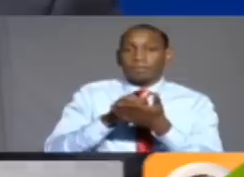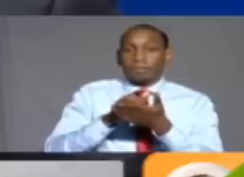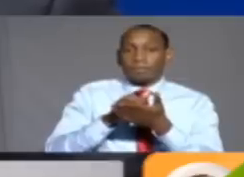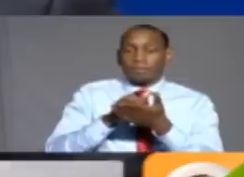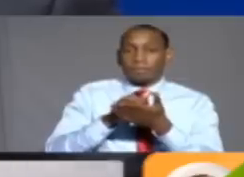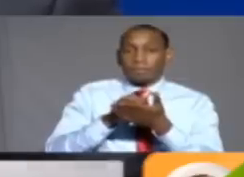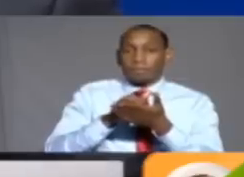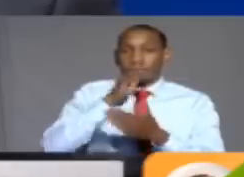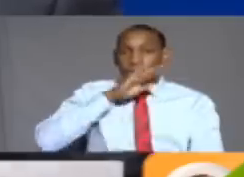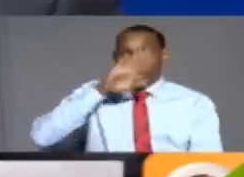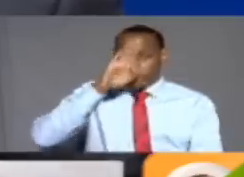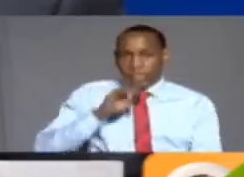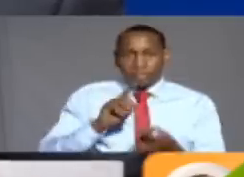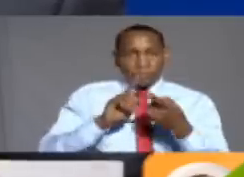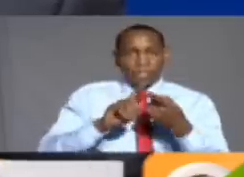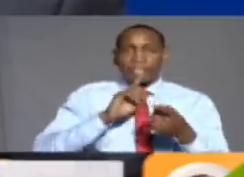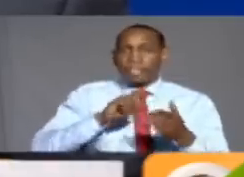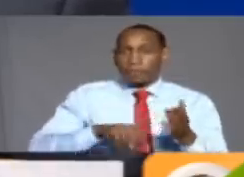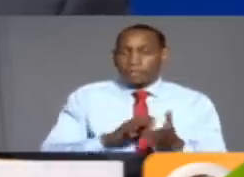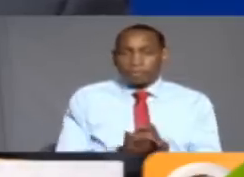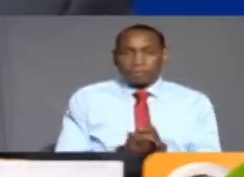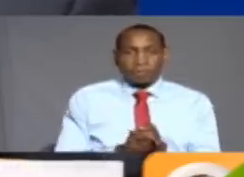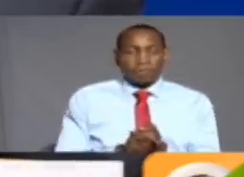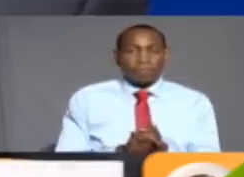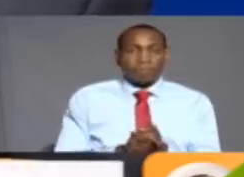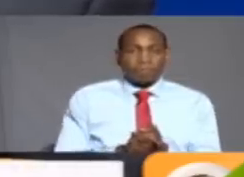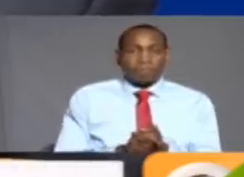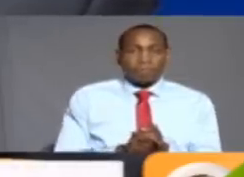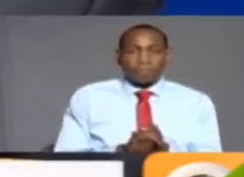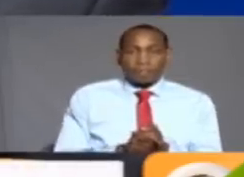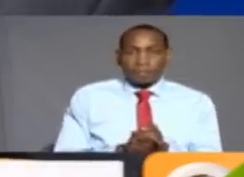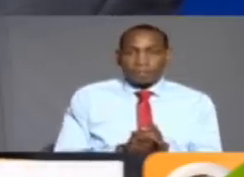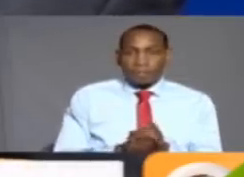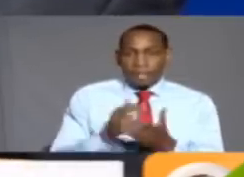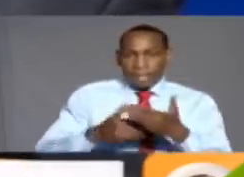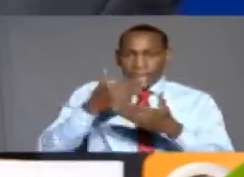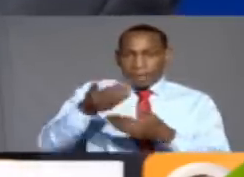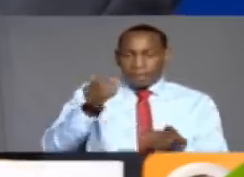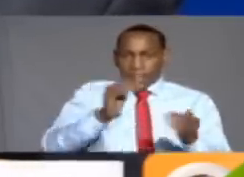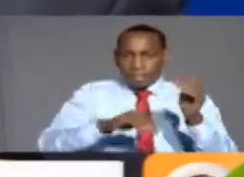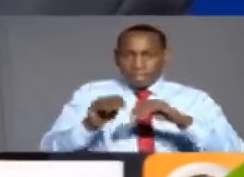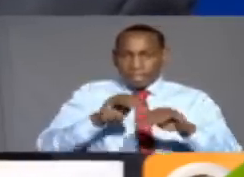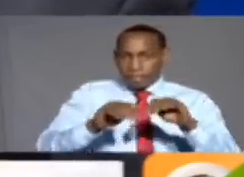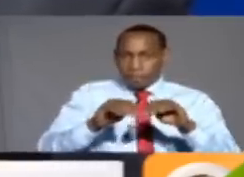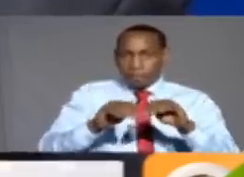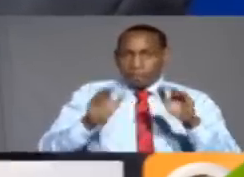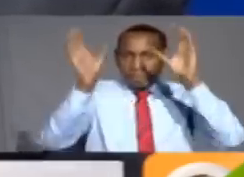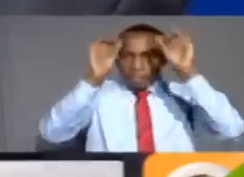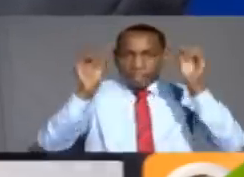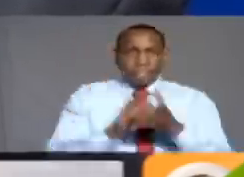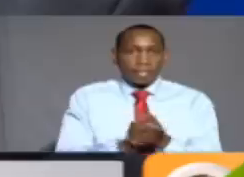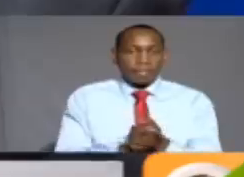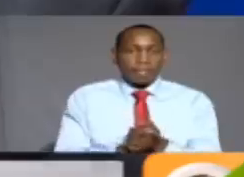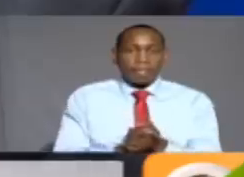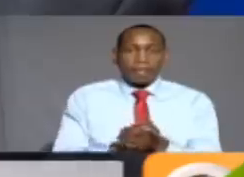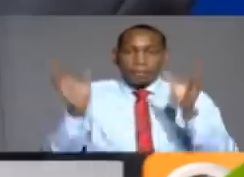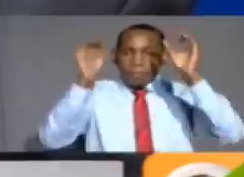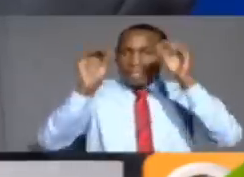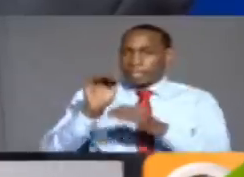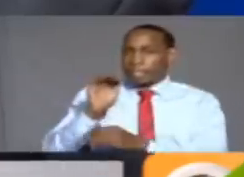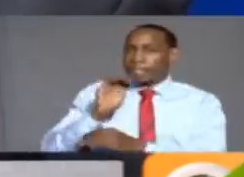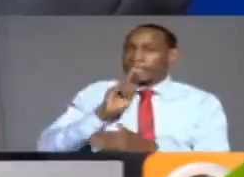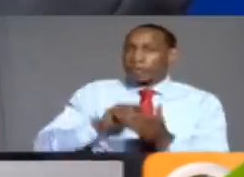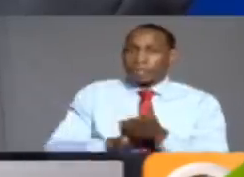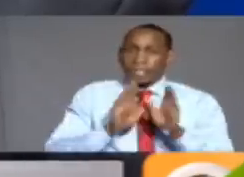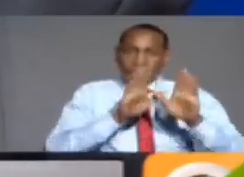he's upset about. Mm-hmm. And one of the things I always try to put in context is that immediately we got elected, the president asked us not to do